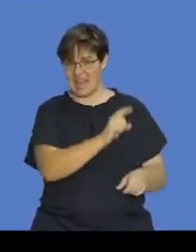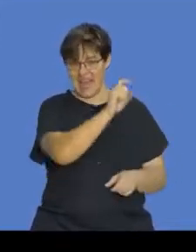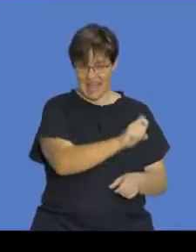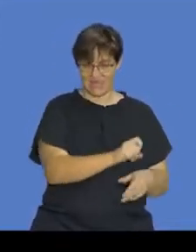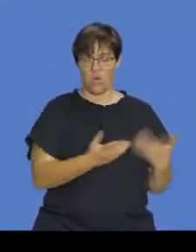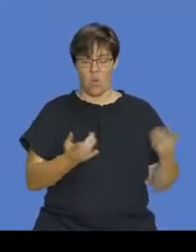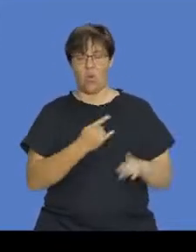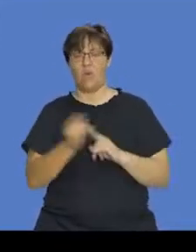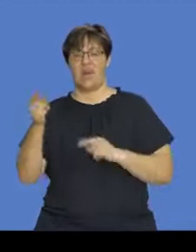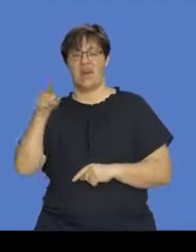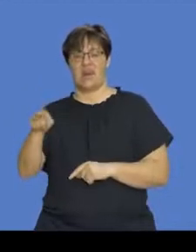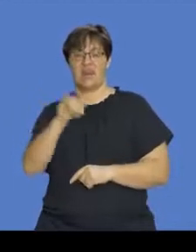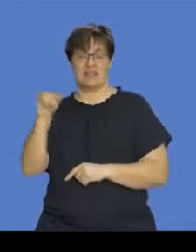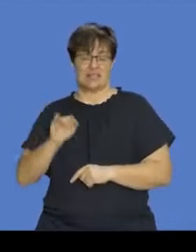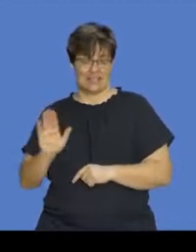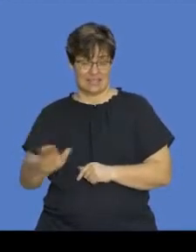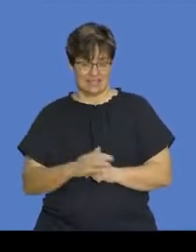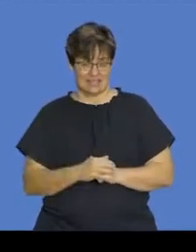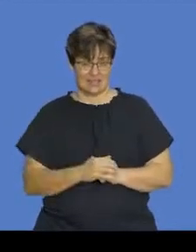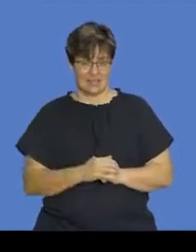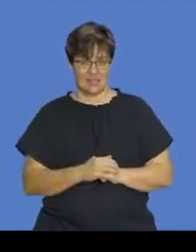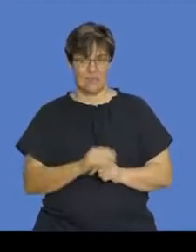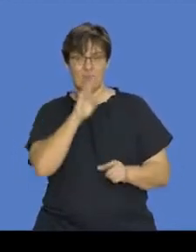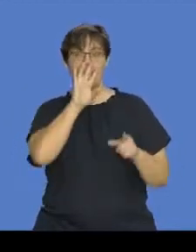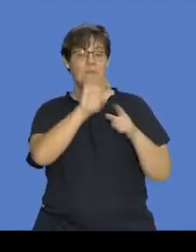Z. So we recognize,